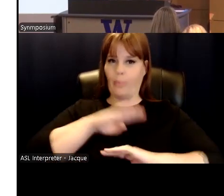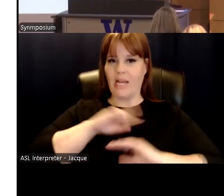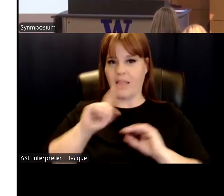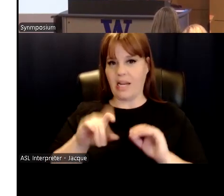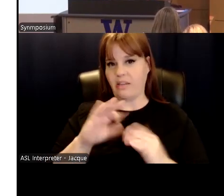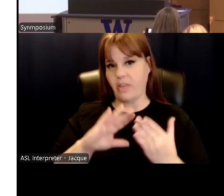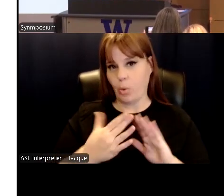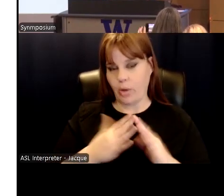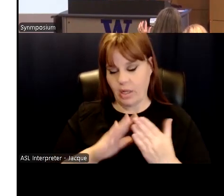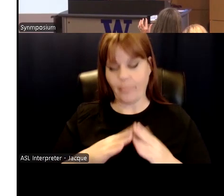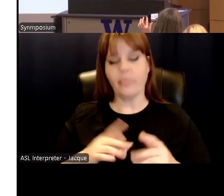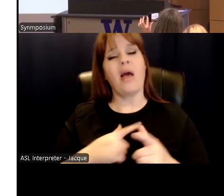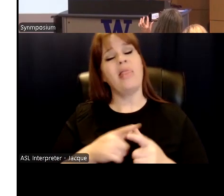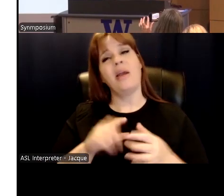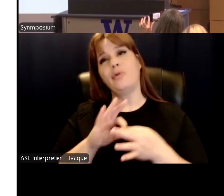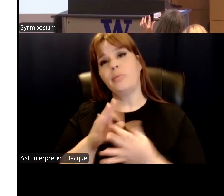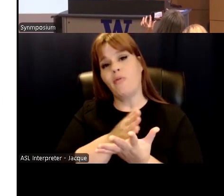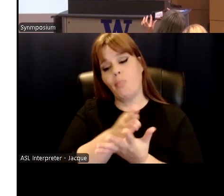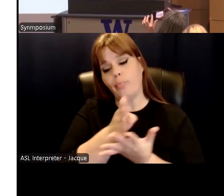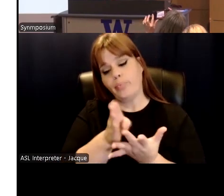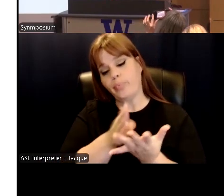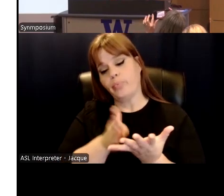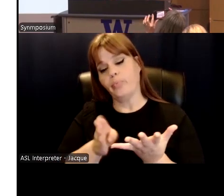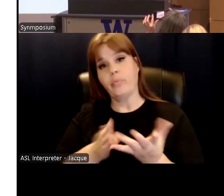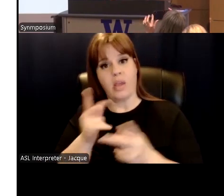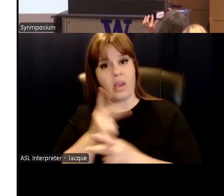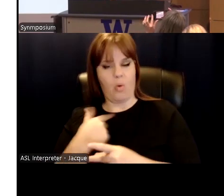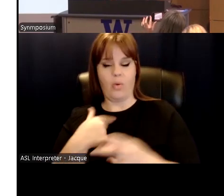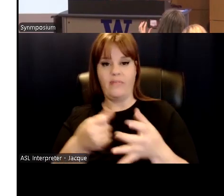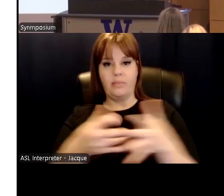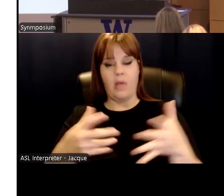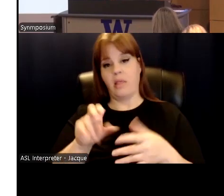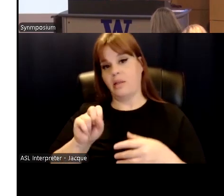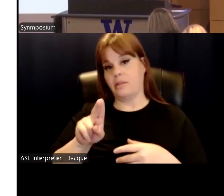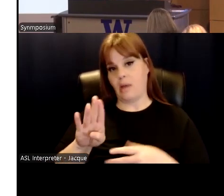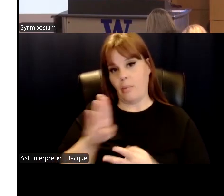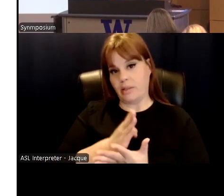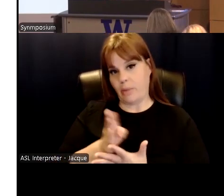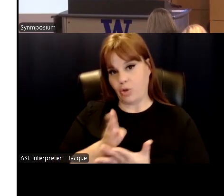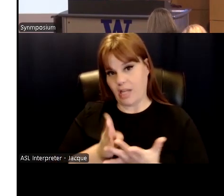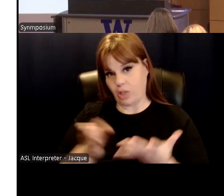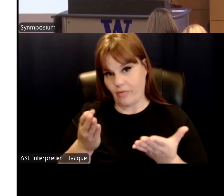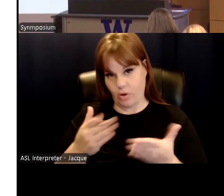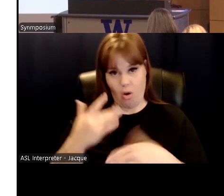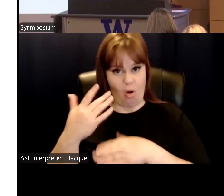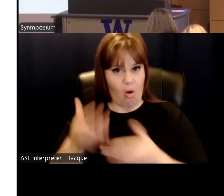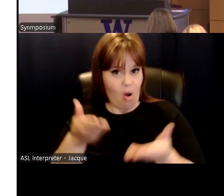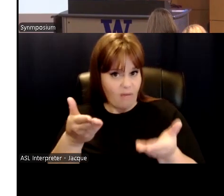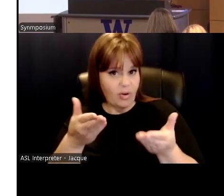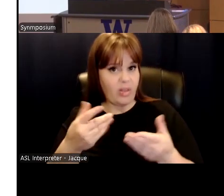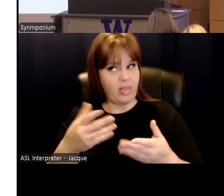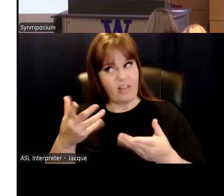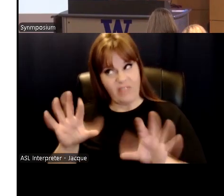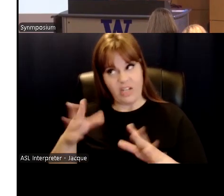terms of multidisciplinary care, we have expanded the subspecialty service lines offered that have expertise in long COVID as well